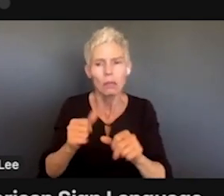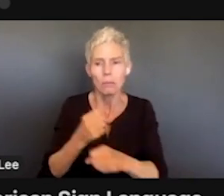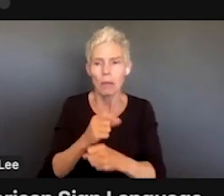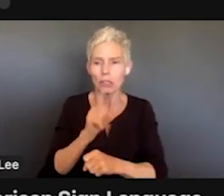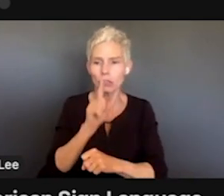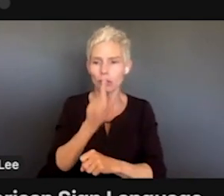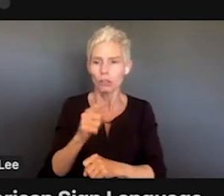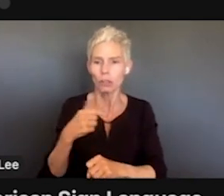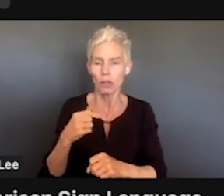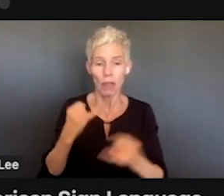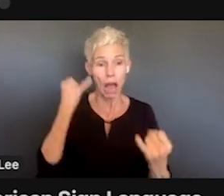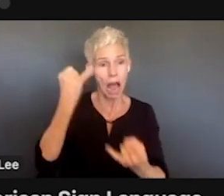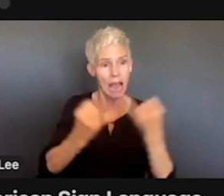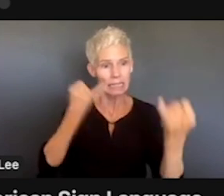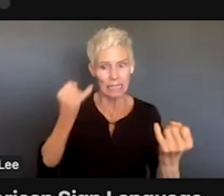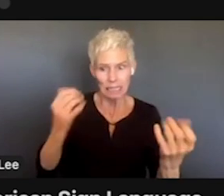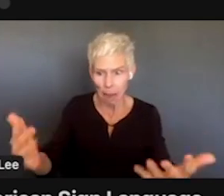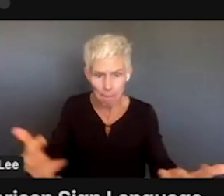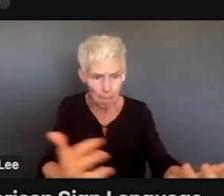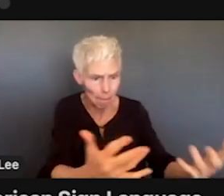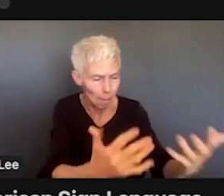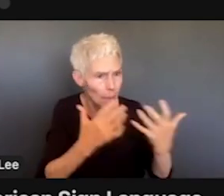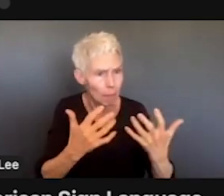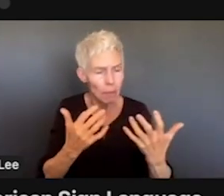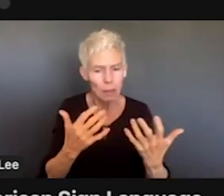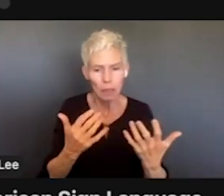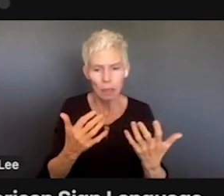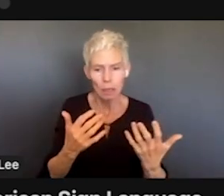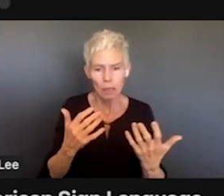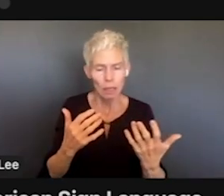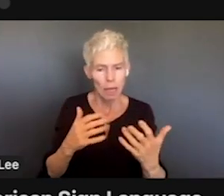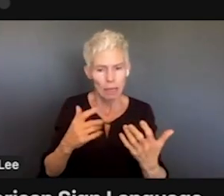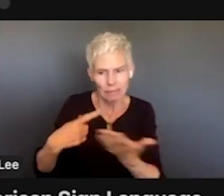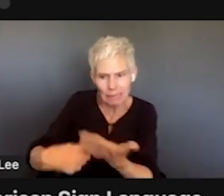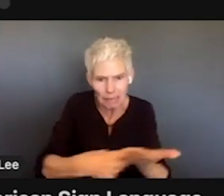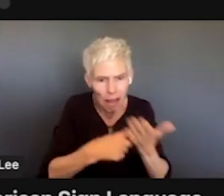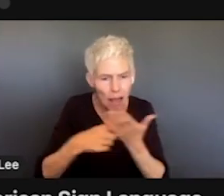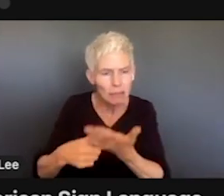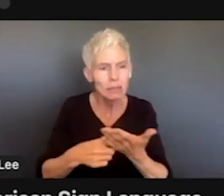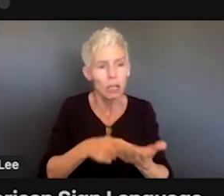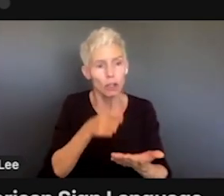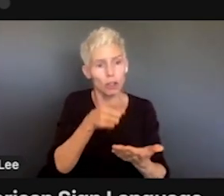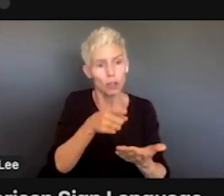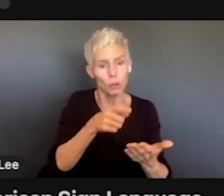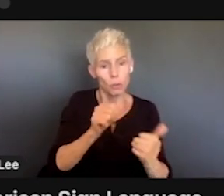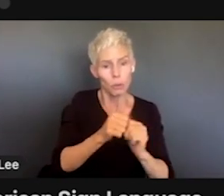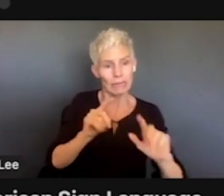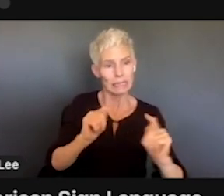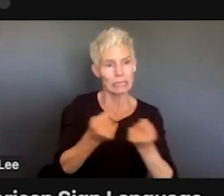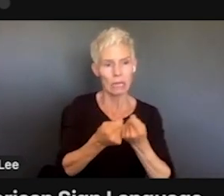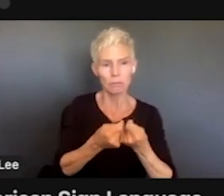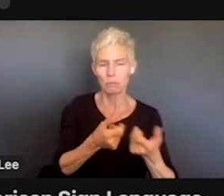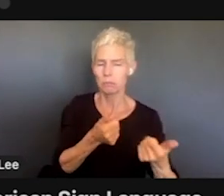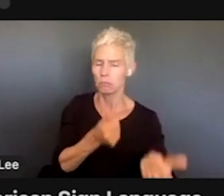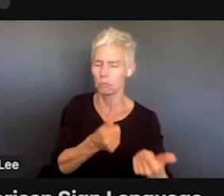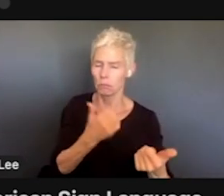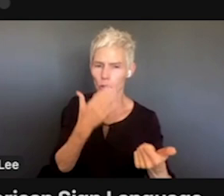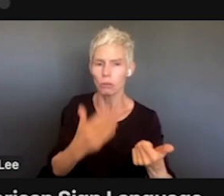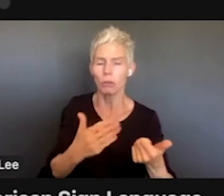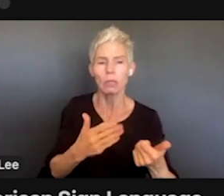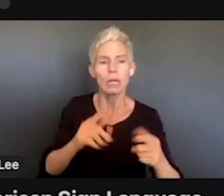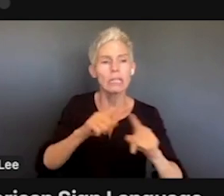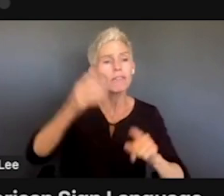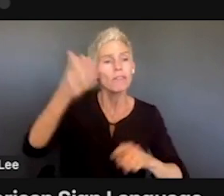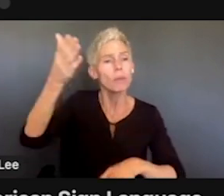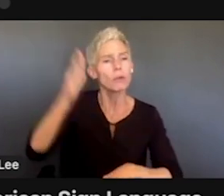the ideas to come forward. And what you and your team have been so good at is bringing presenters from all across